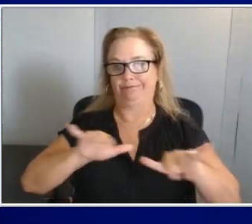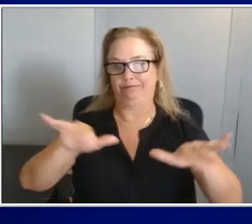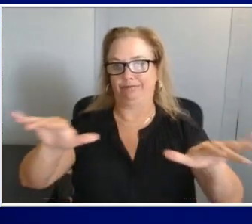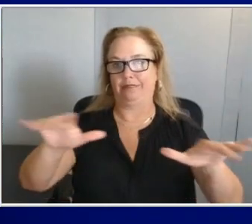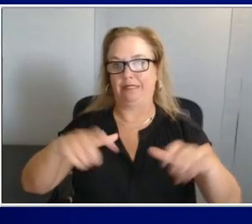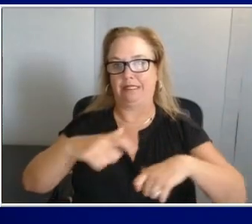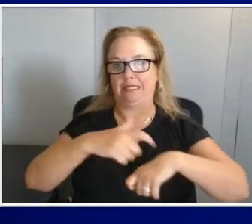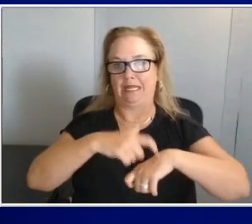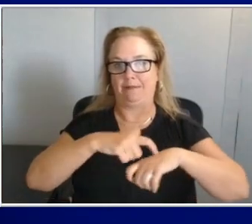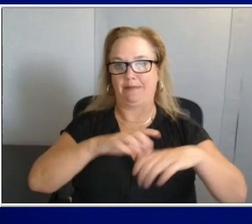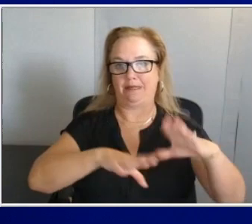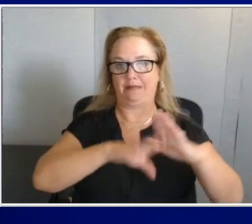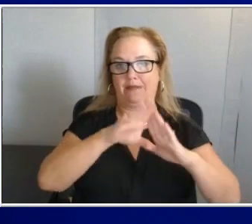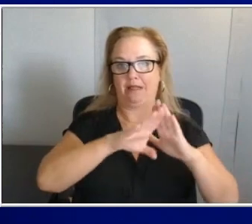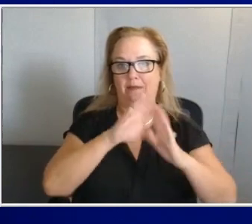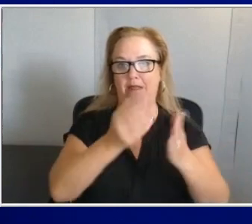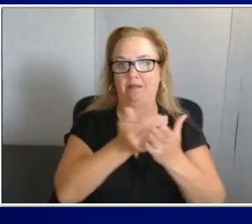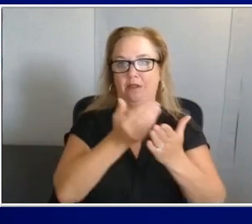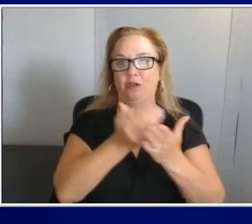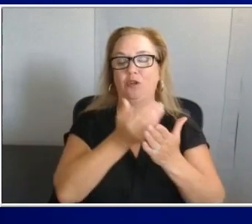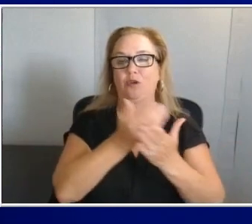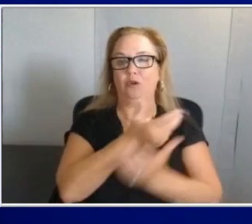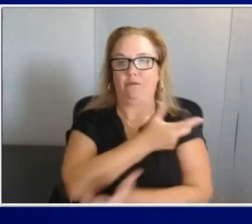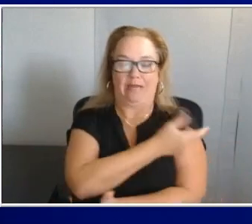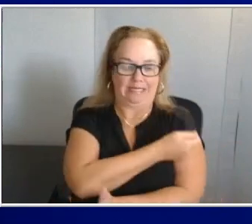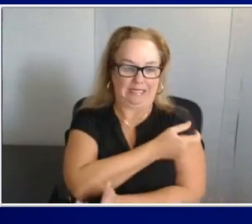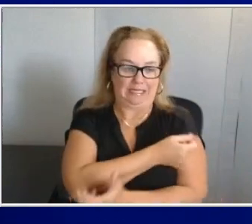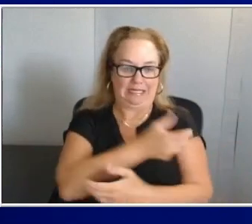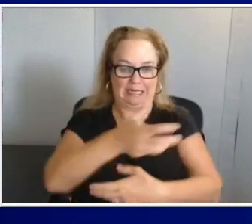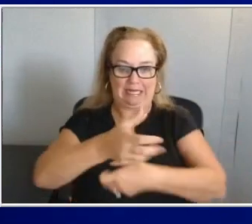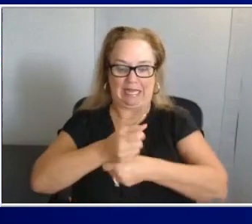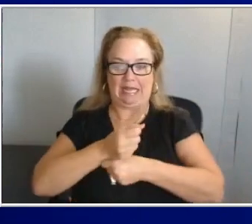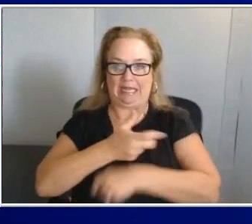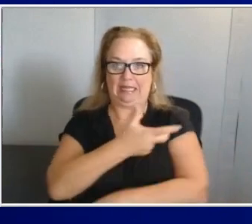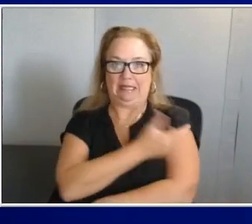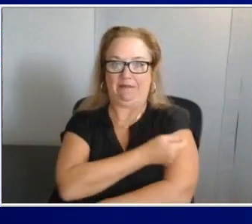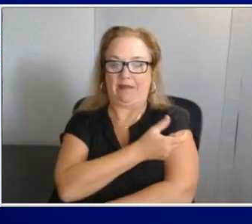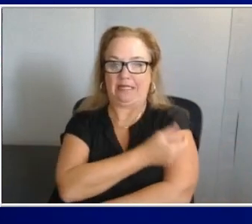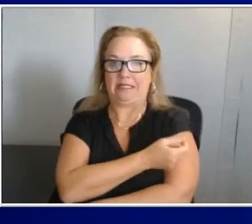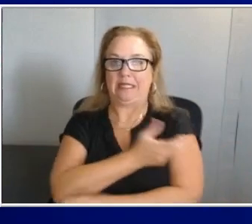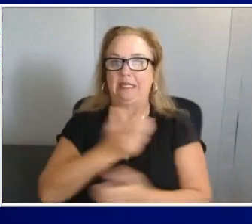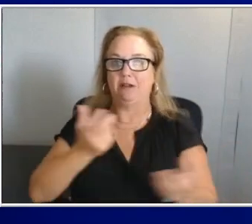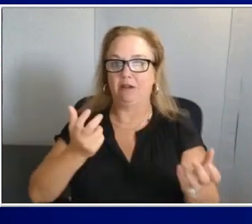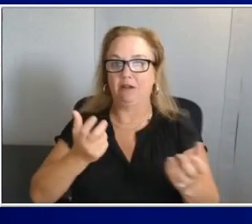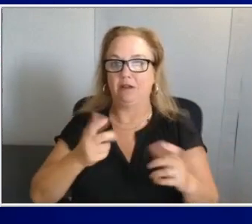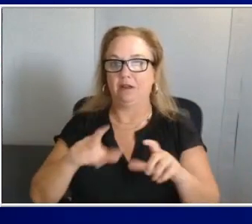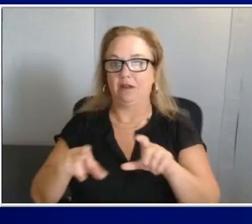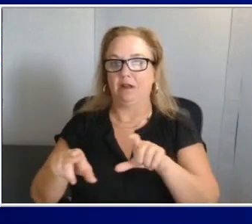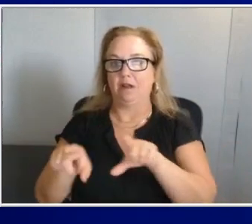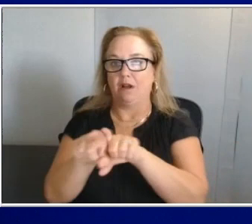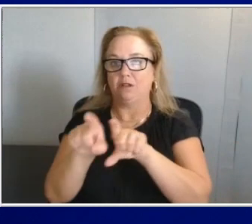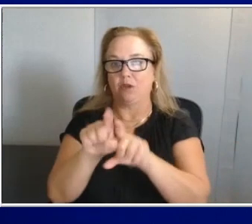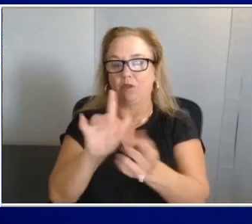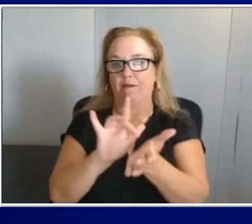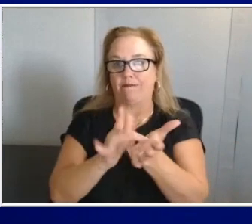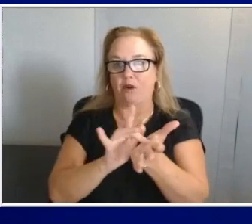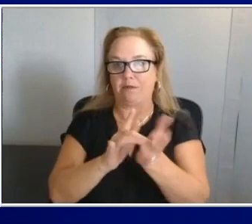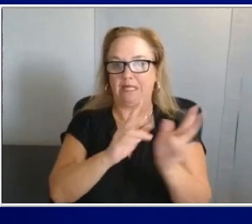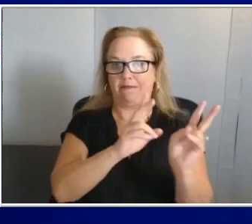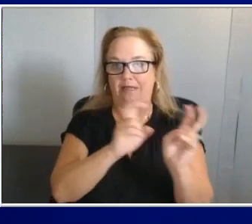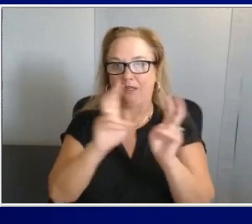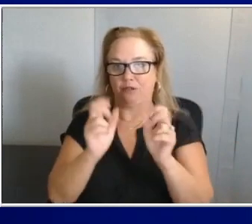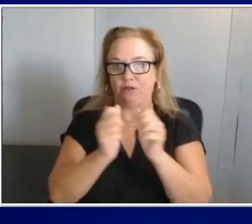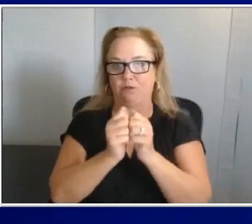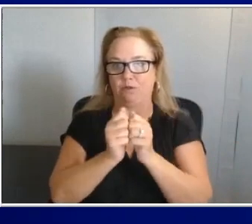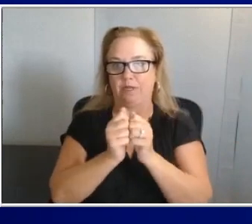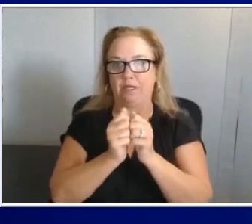they developed the new formulation to the actual getting it into the pharmacies, plus the pharmacies themselves have had issues with walkouts,